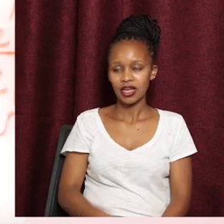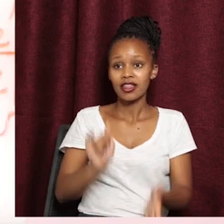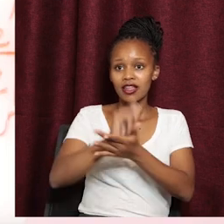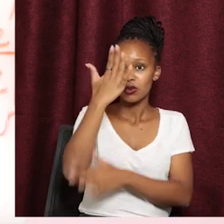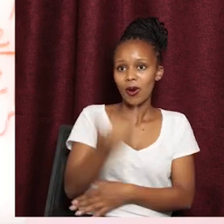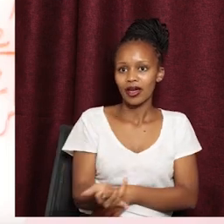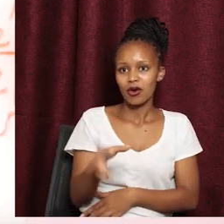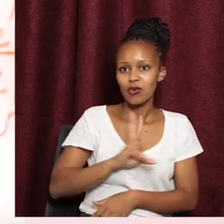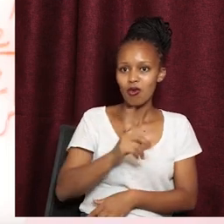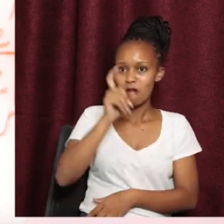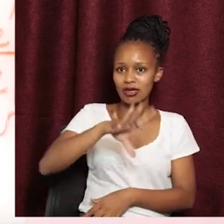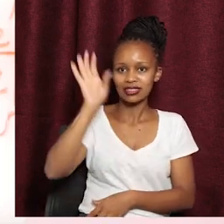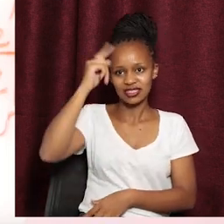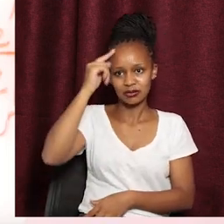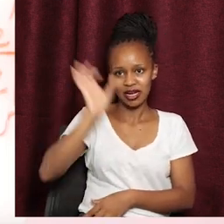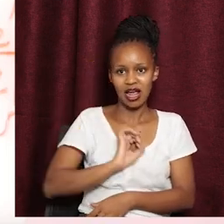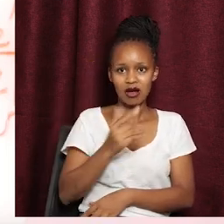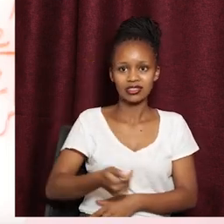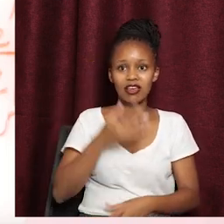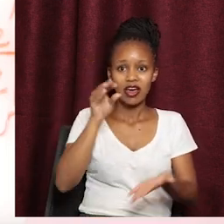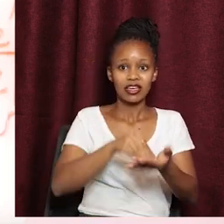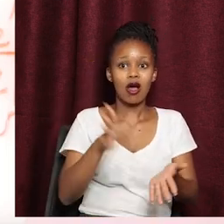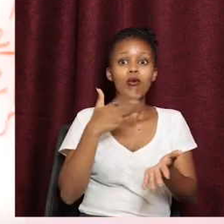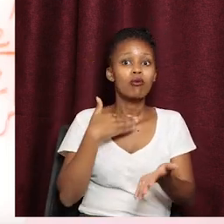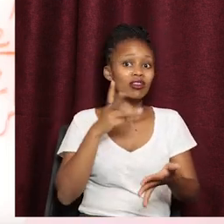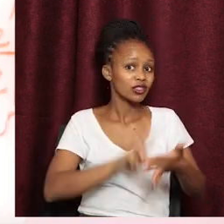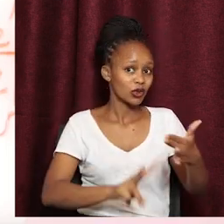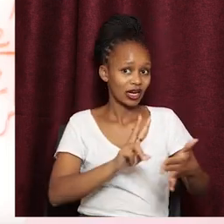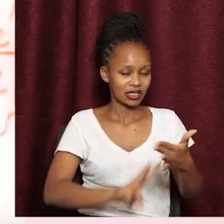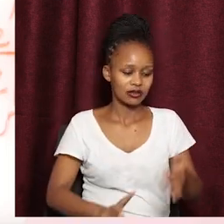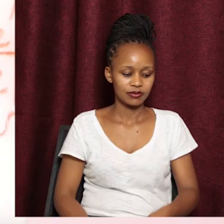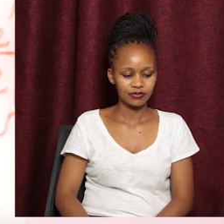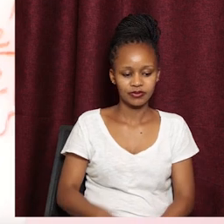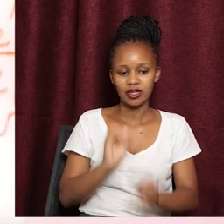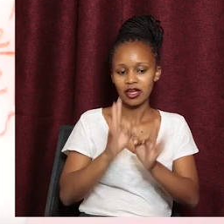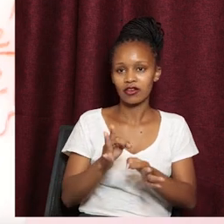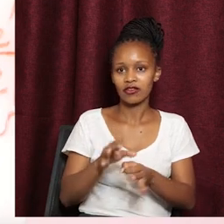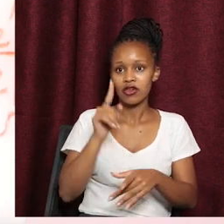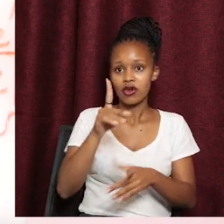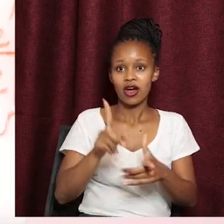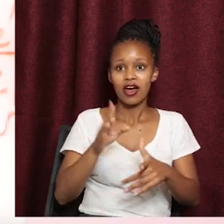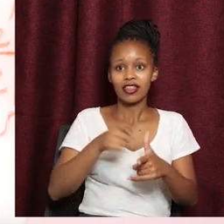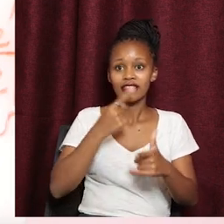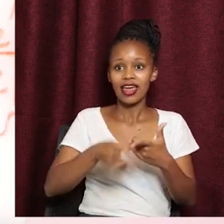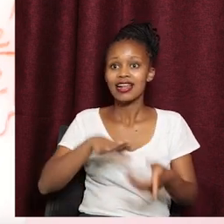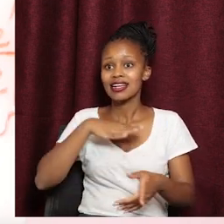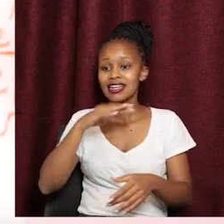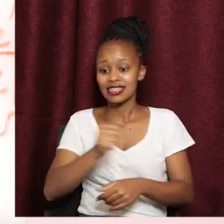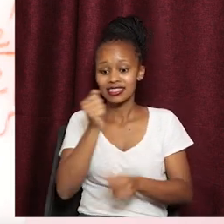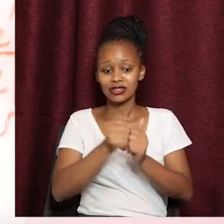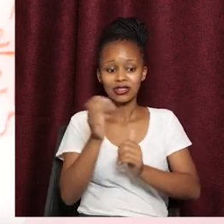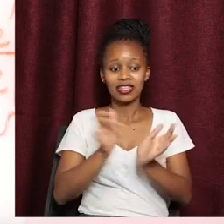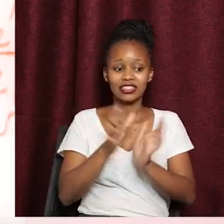remind ourselves. Again, I want to read. If you then were raised with Christ, seek what